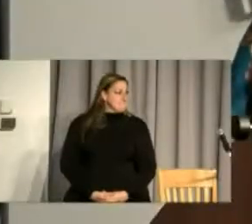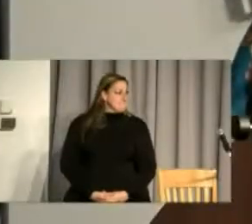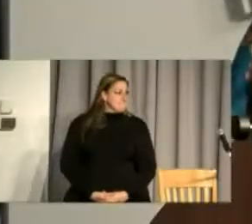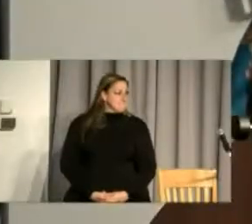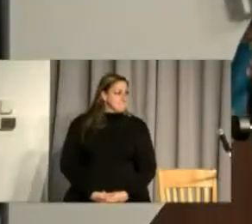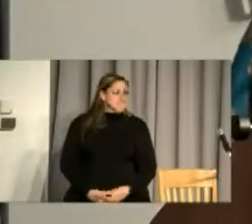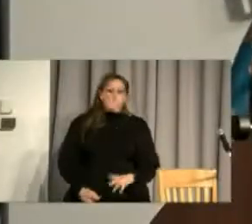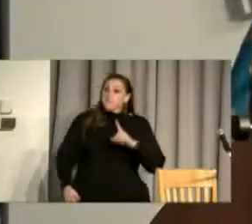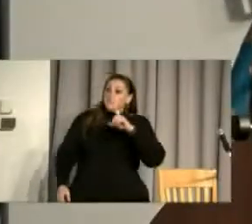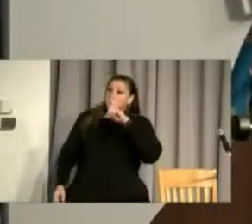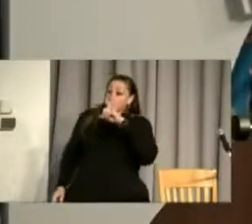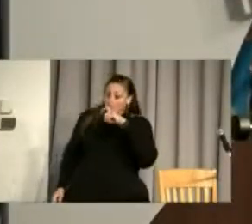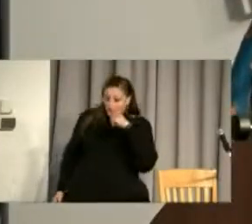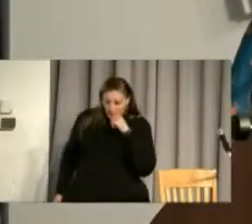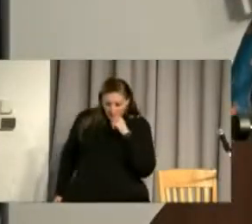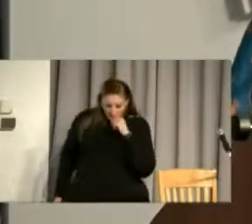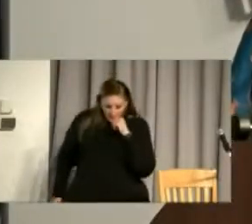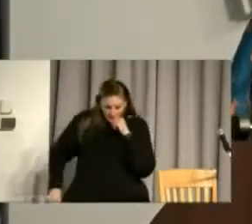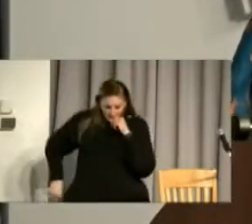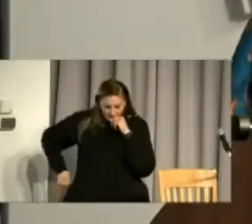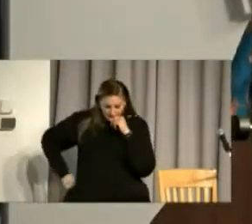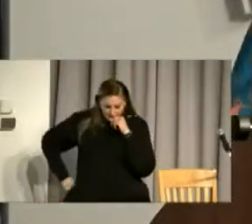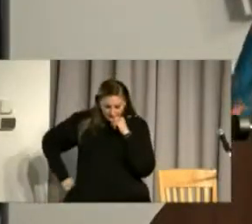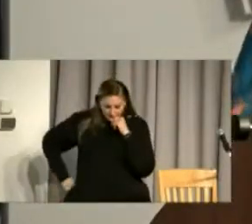And one last part of the question.